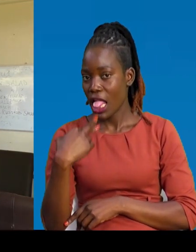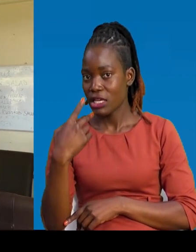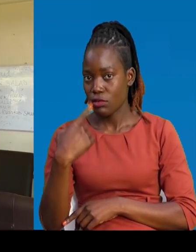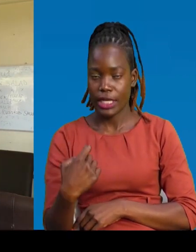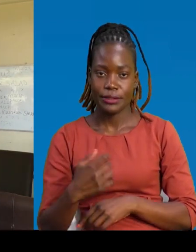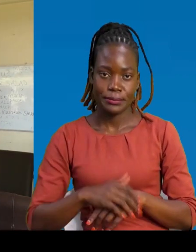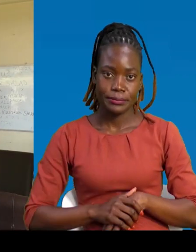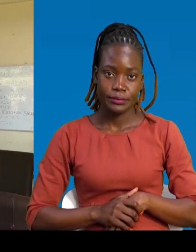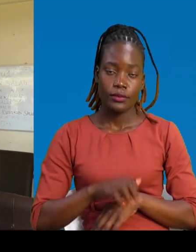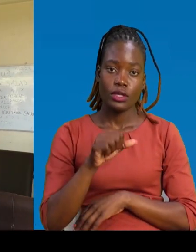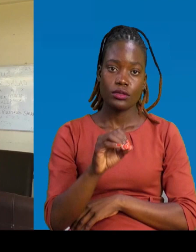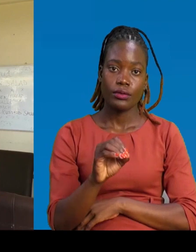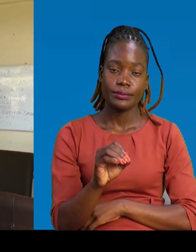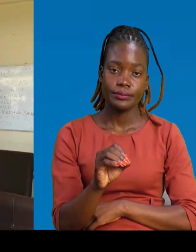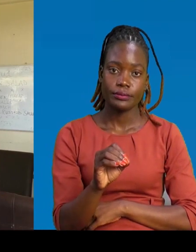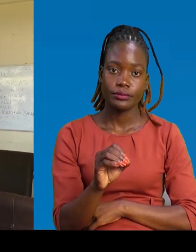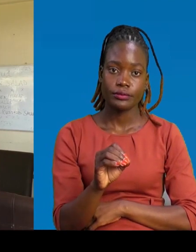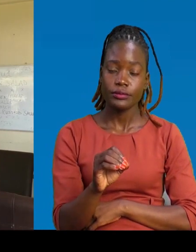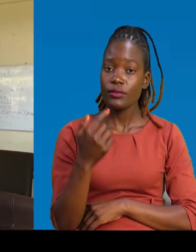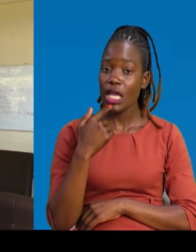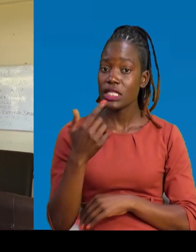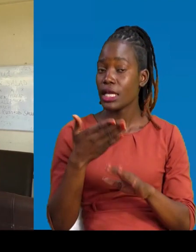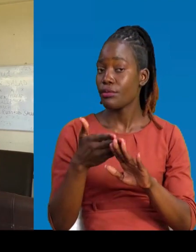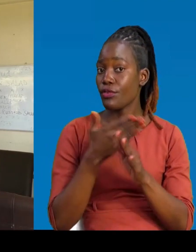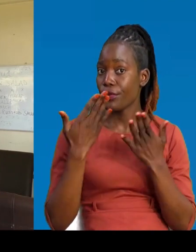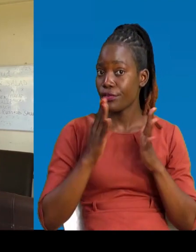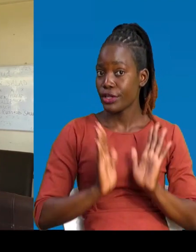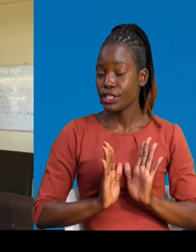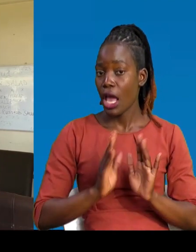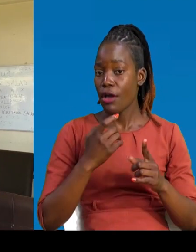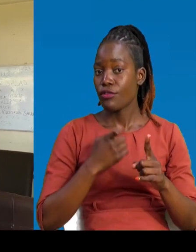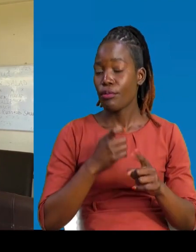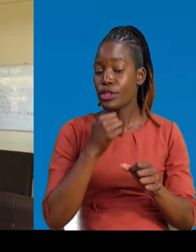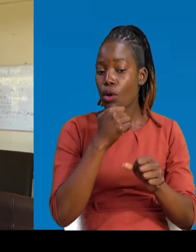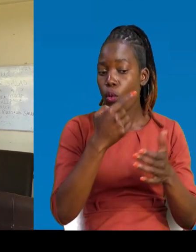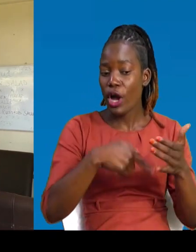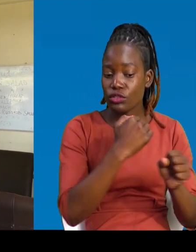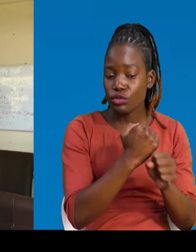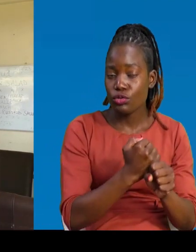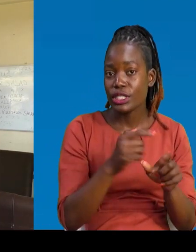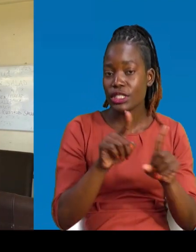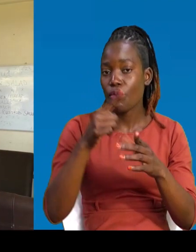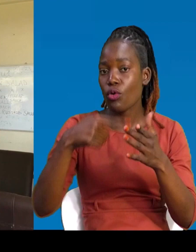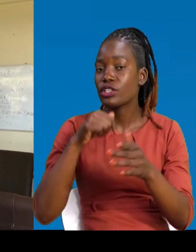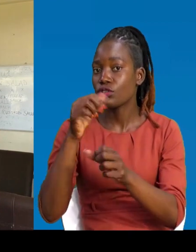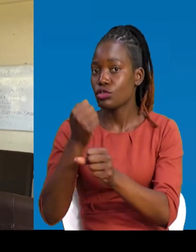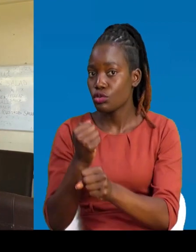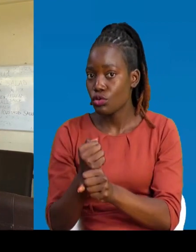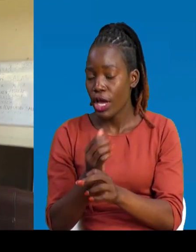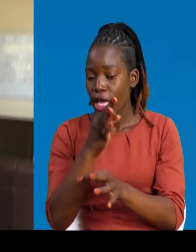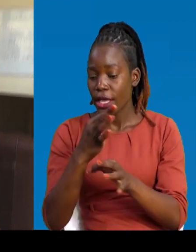So, as I said, from the do's and don'ts, kama mgeni